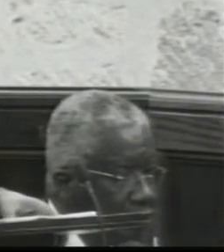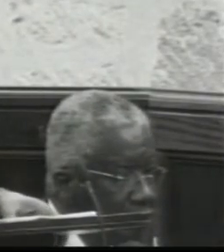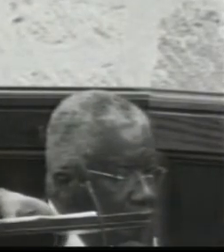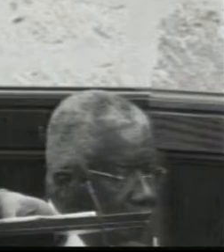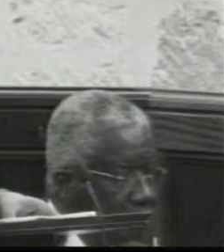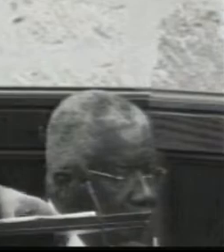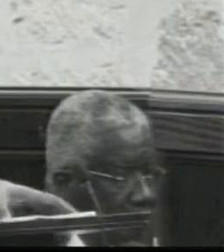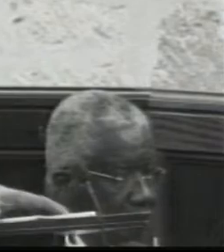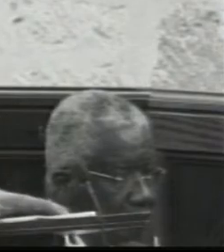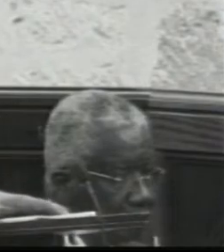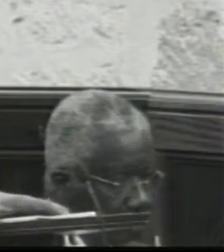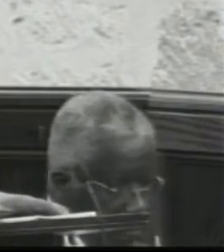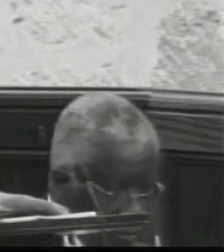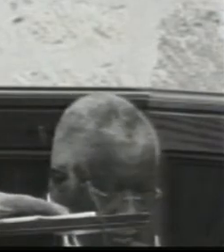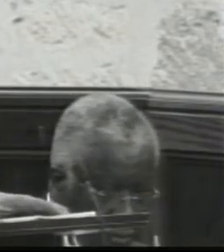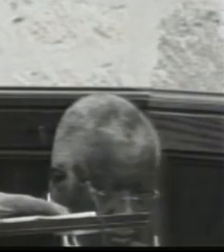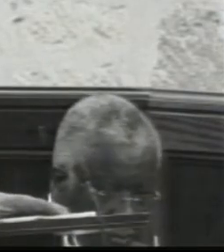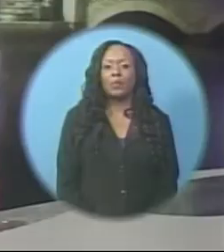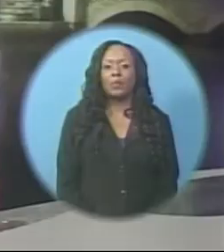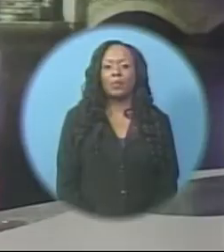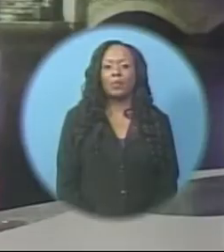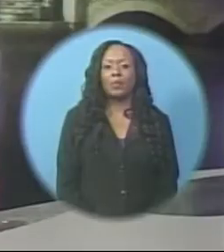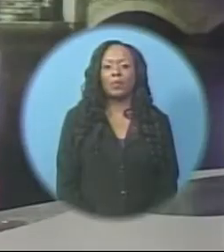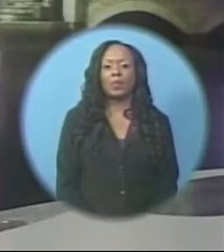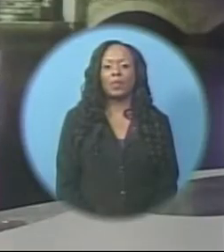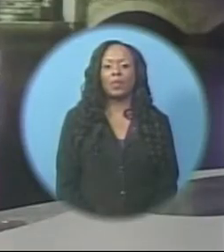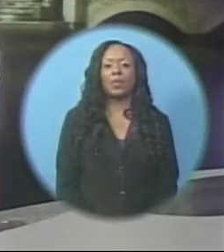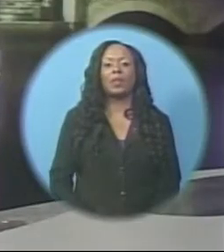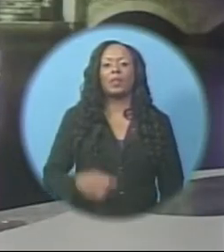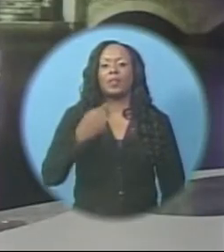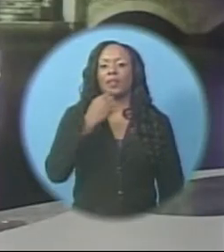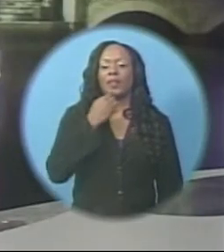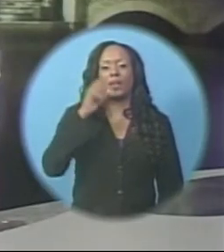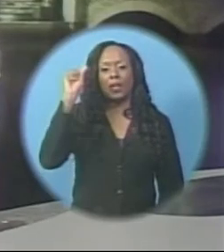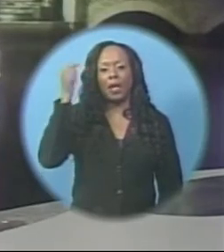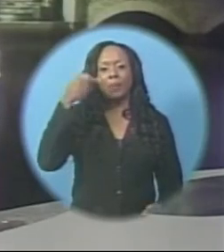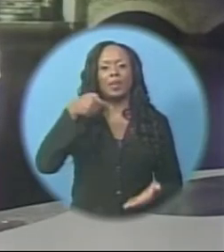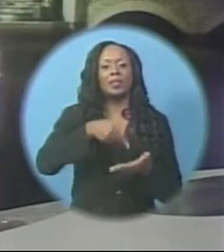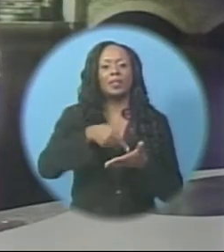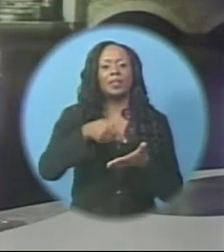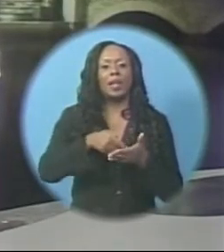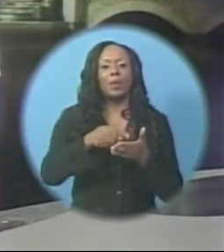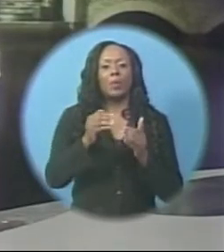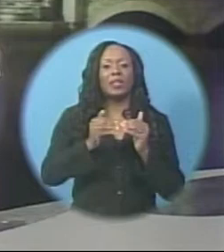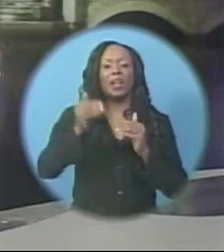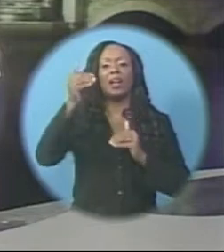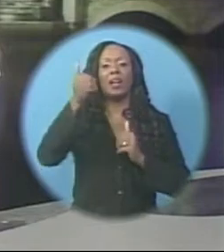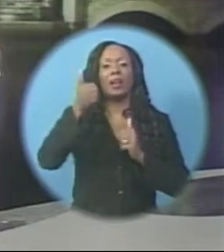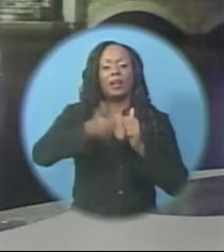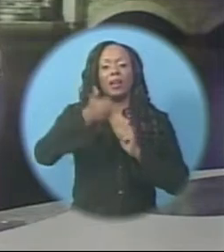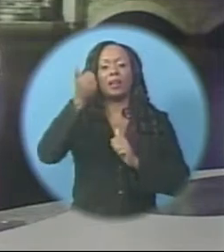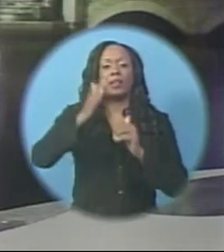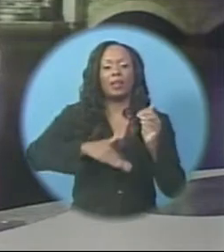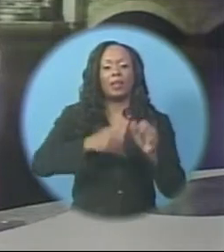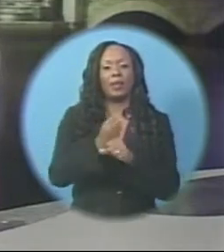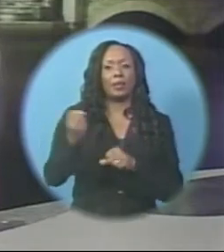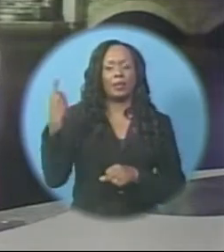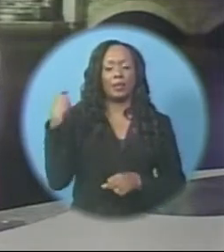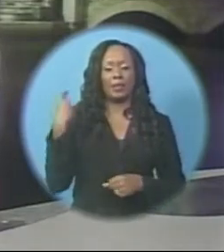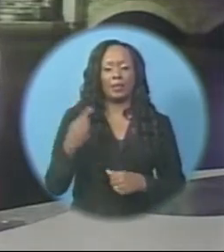$36.5 million Barbados dollars. Well, Minister Sinclair noted, however, that government debt was higher than the previous